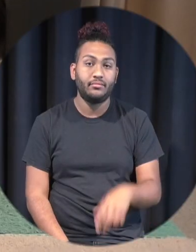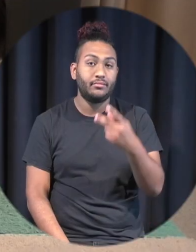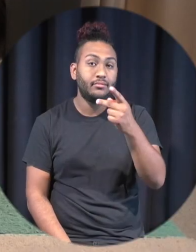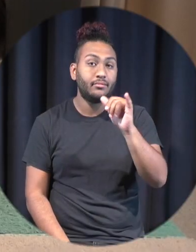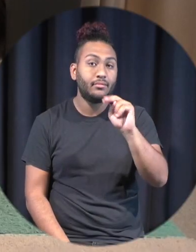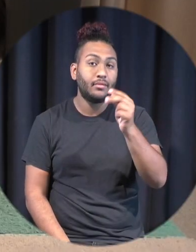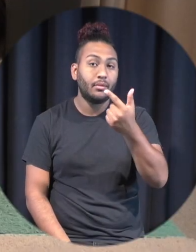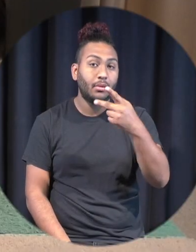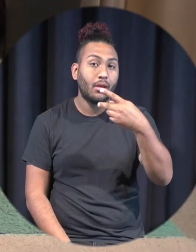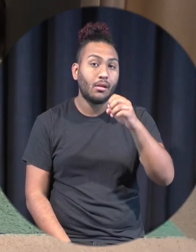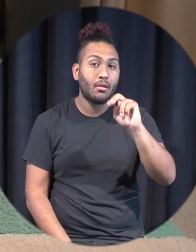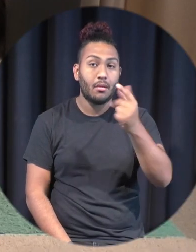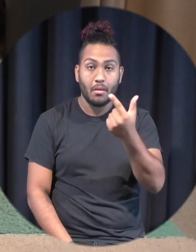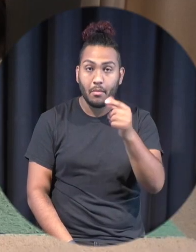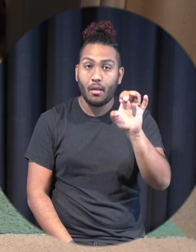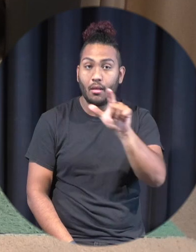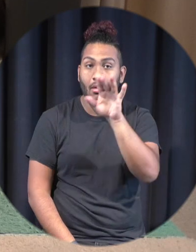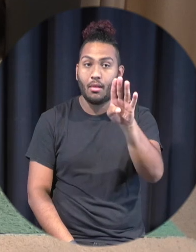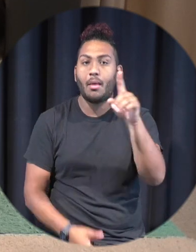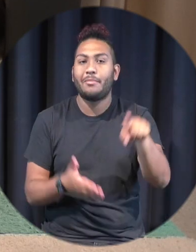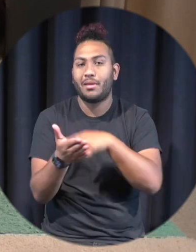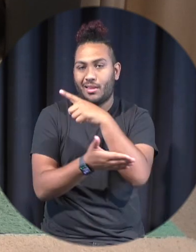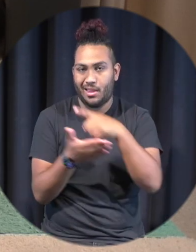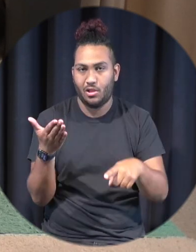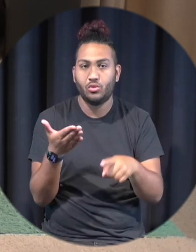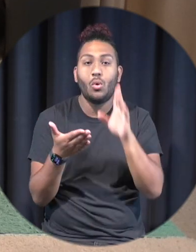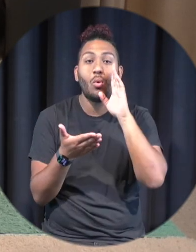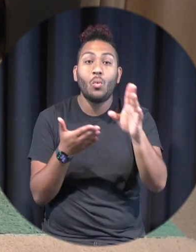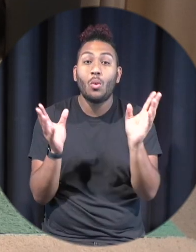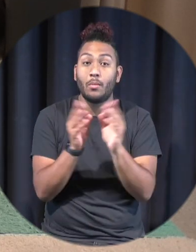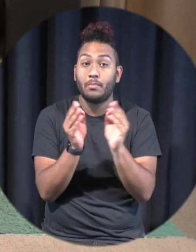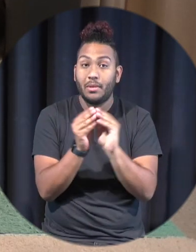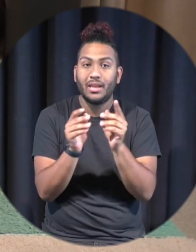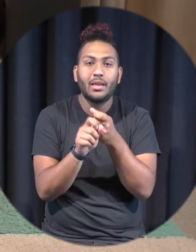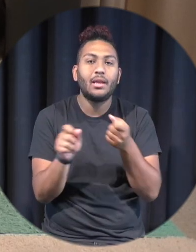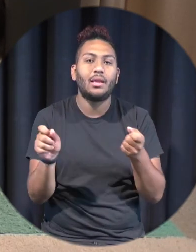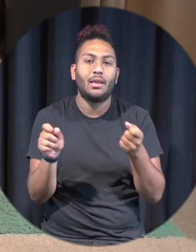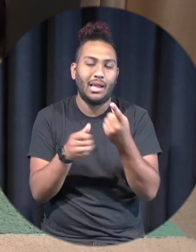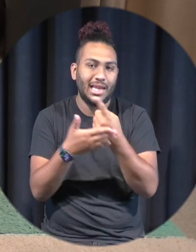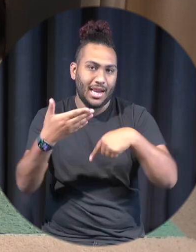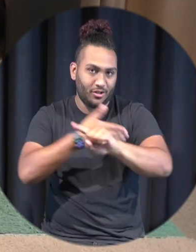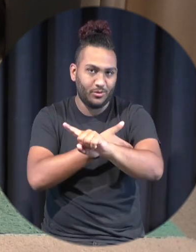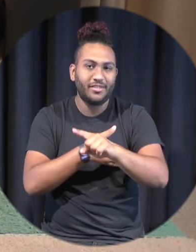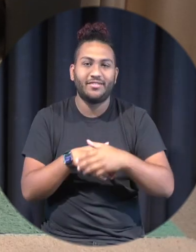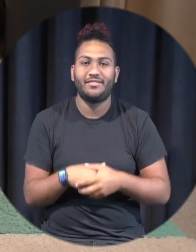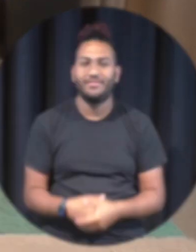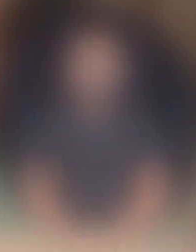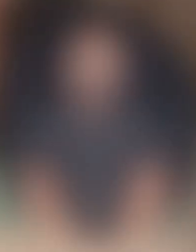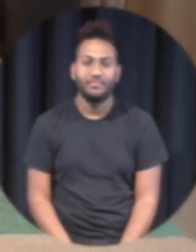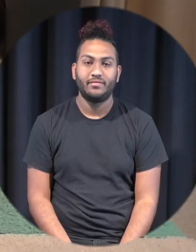Ping Pong Club is canceled for today. They will meet next Wednesday with snacks.